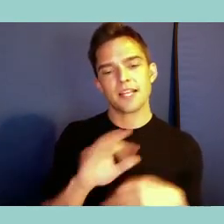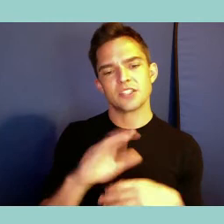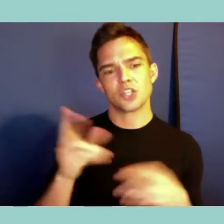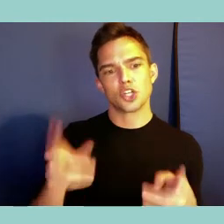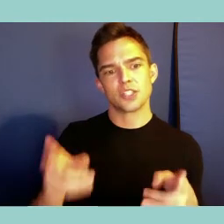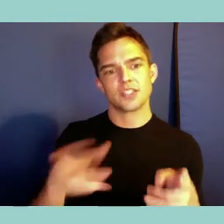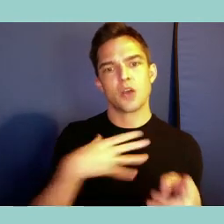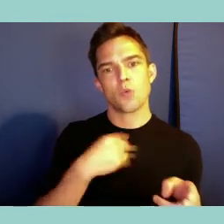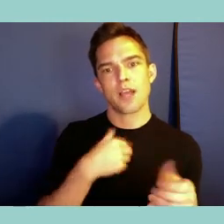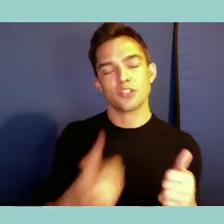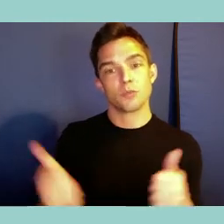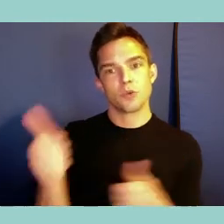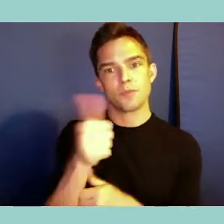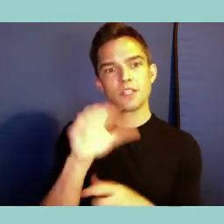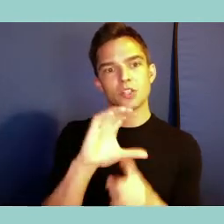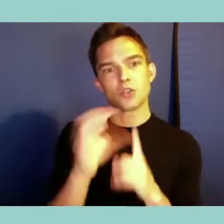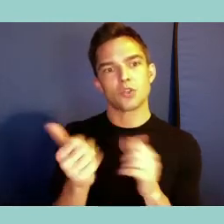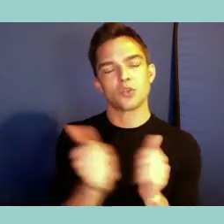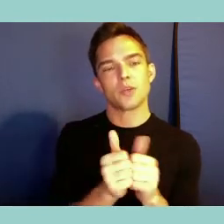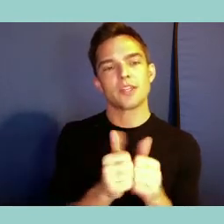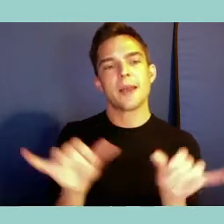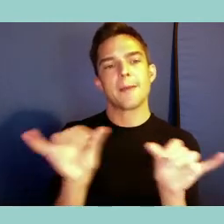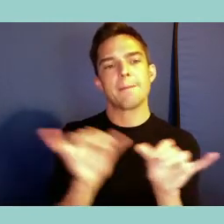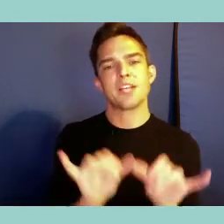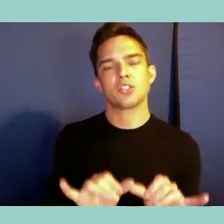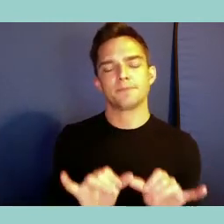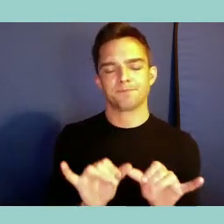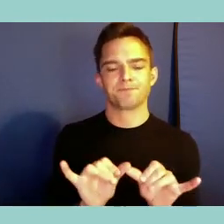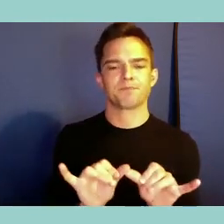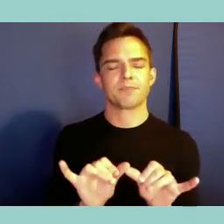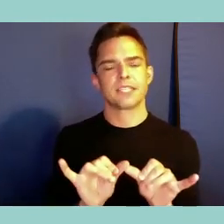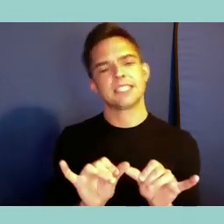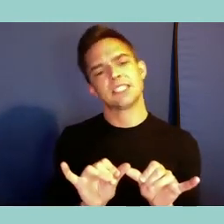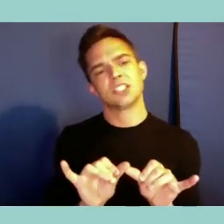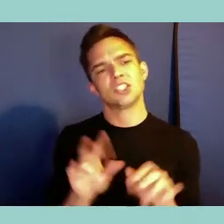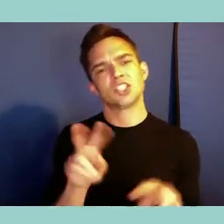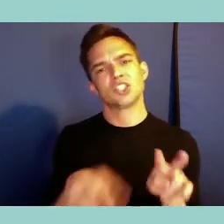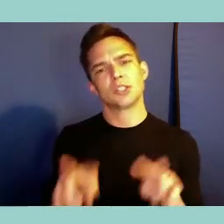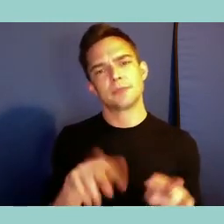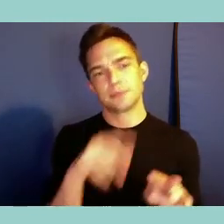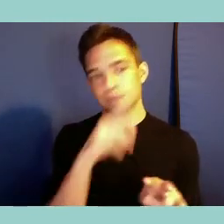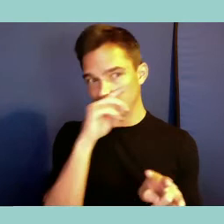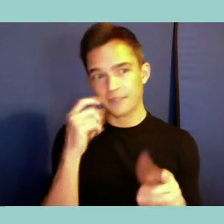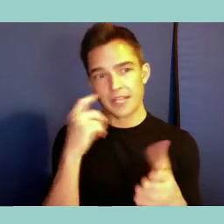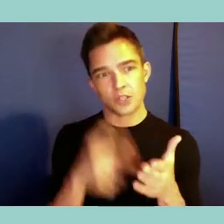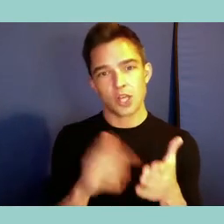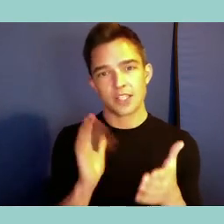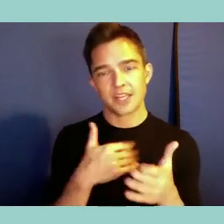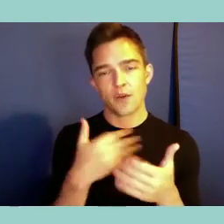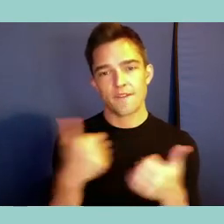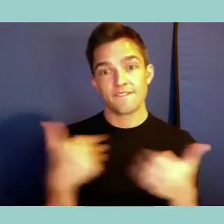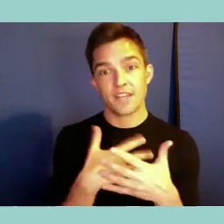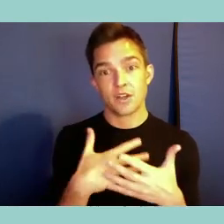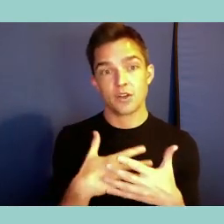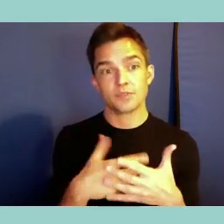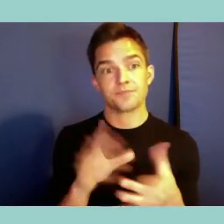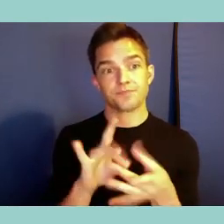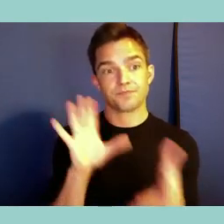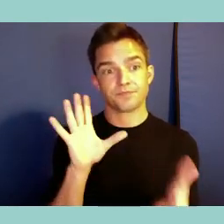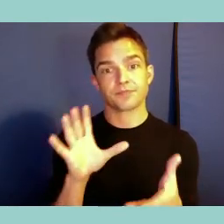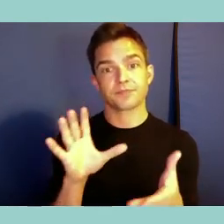white supremacy culture with measured discernment. Let us acknowledge our fear and